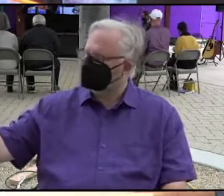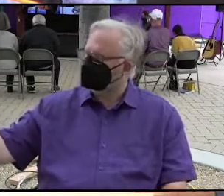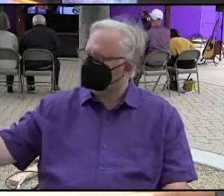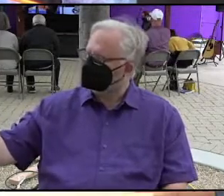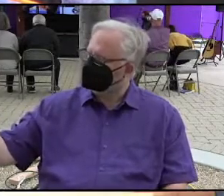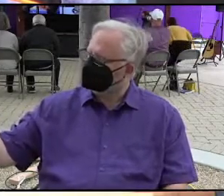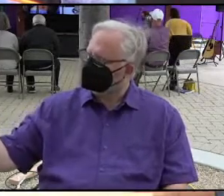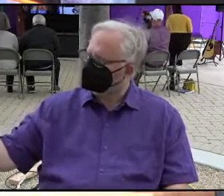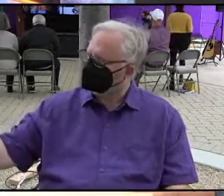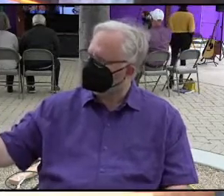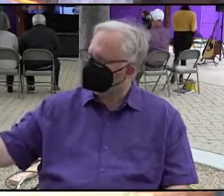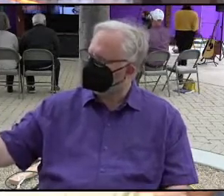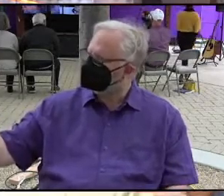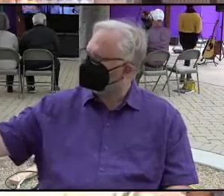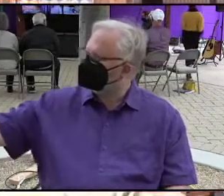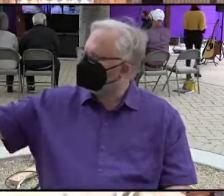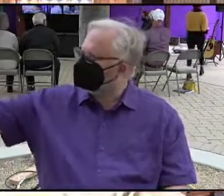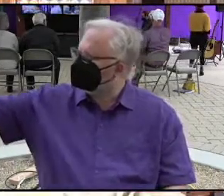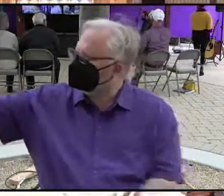Kumeyaay.